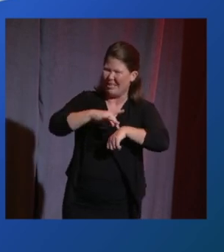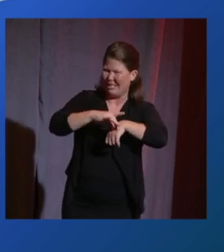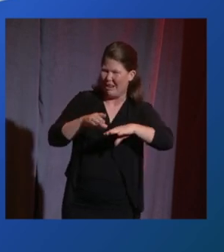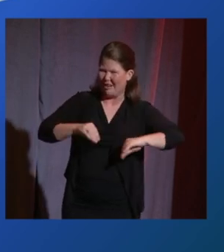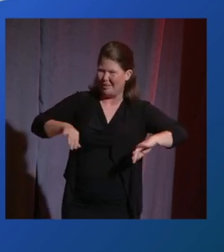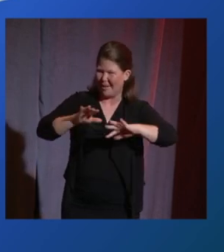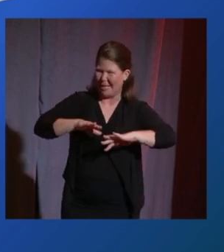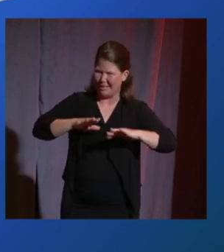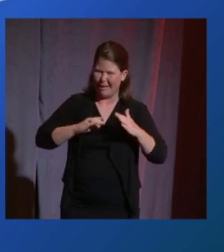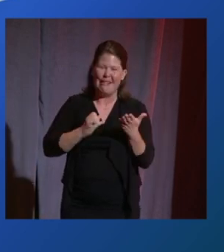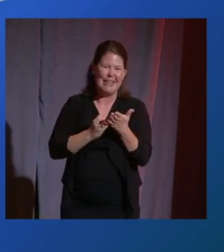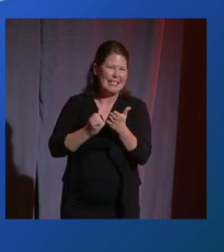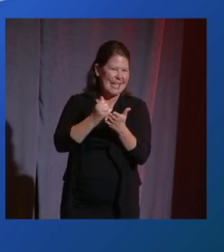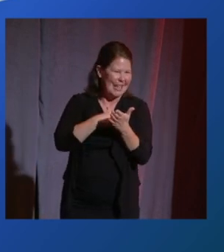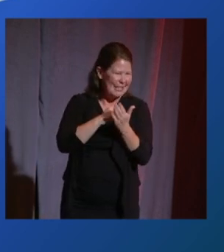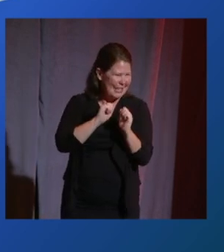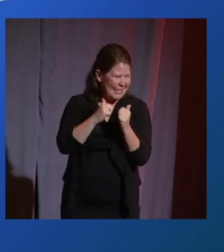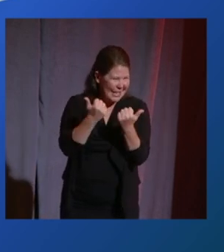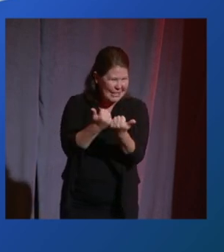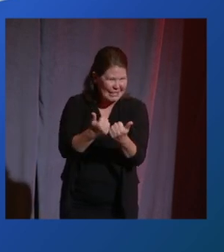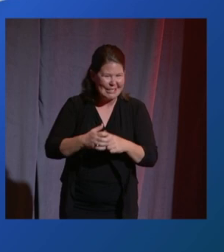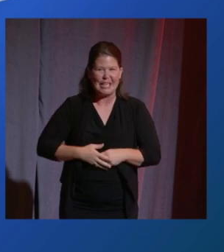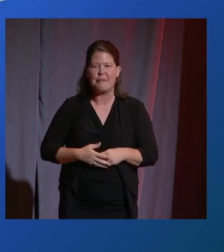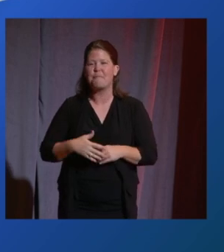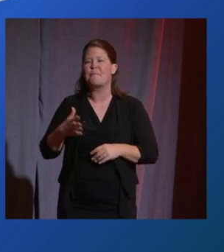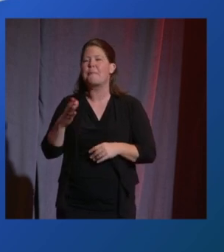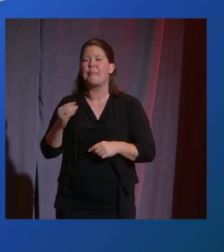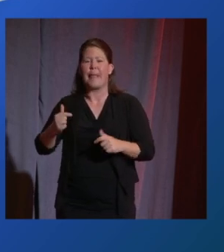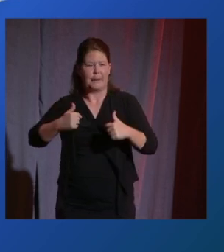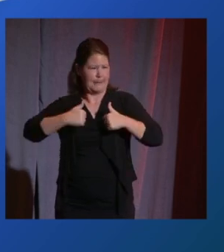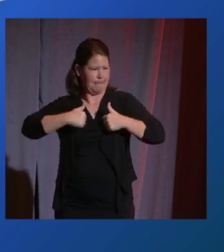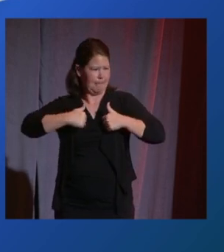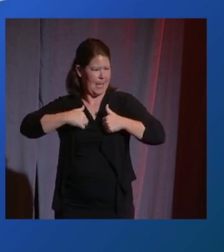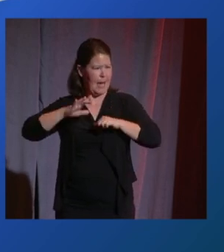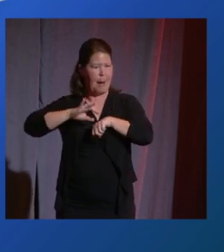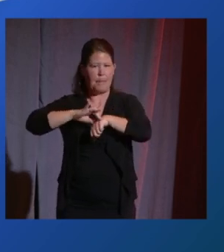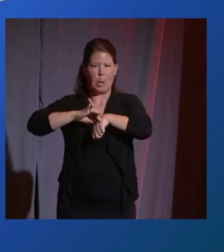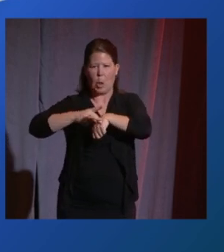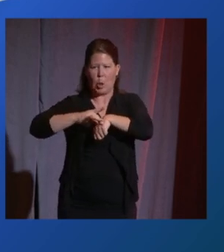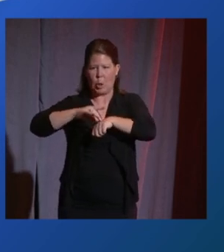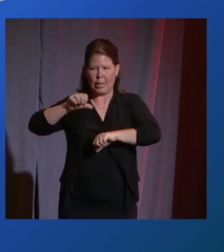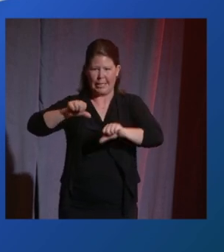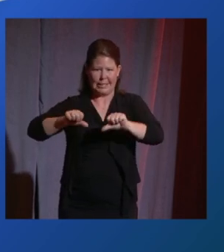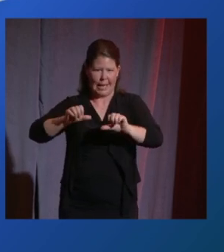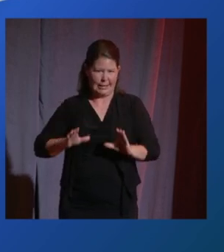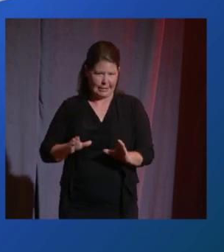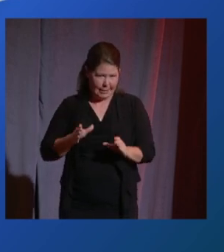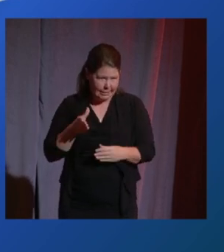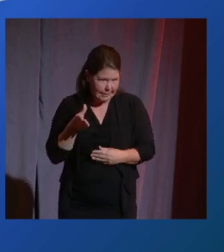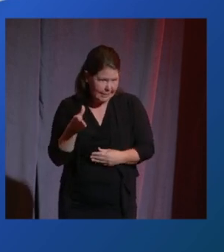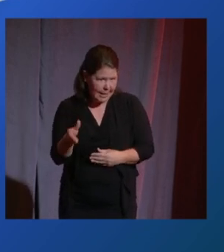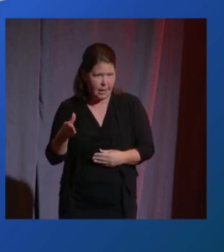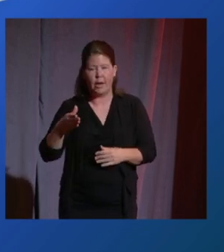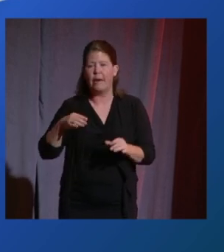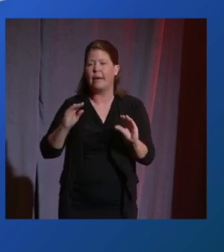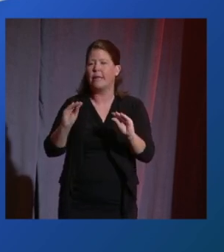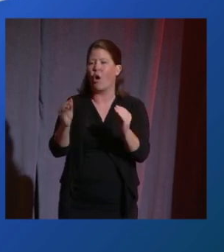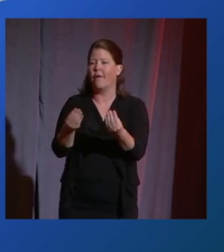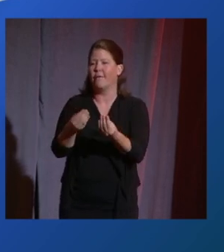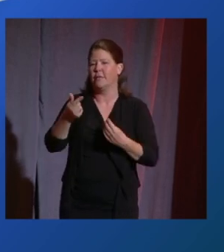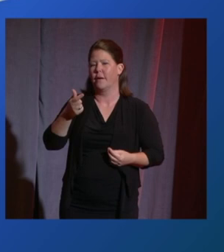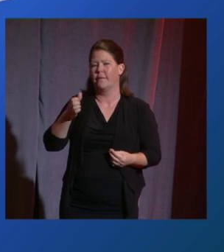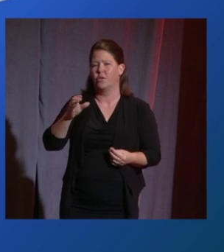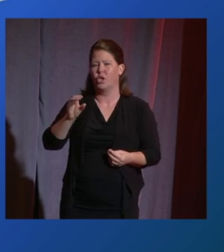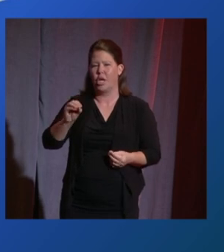am a geodetic earth scientist in the office of geomatics there so I um would kind of